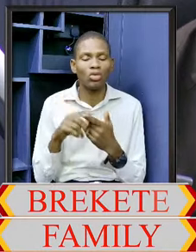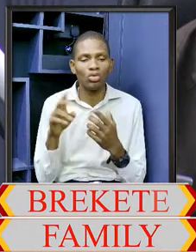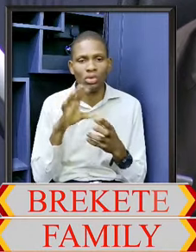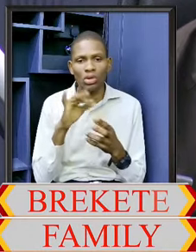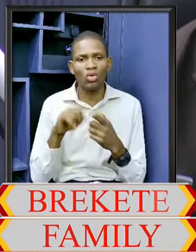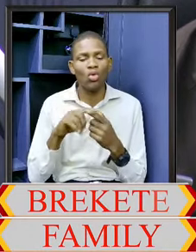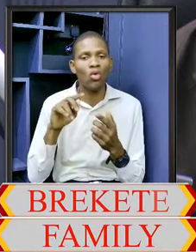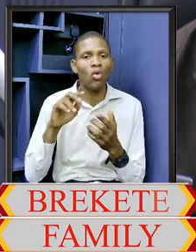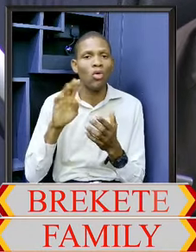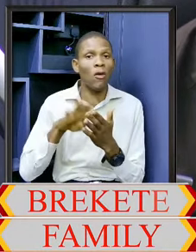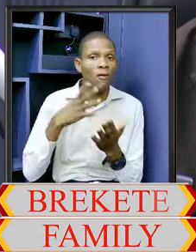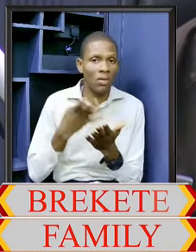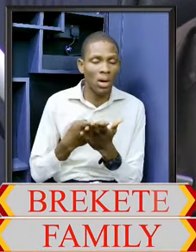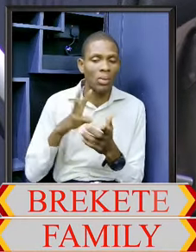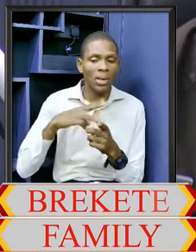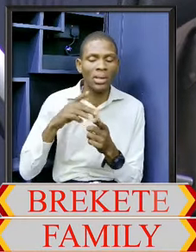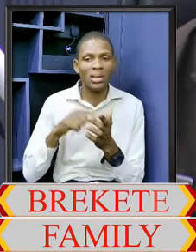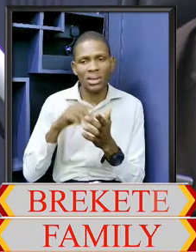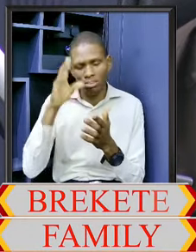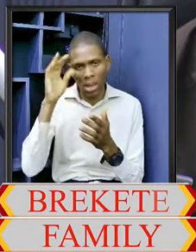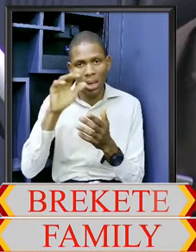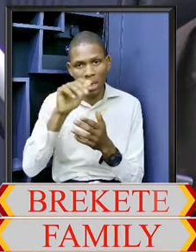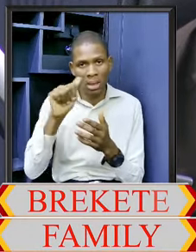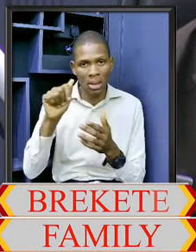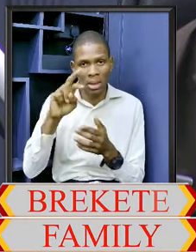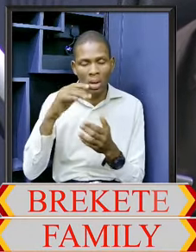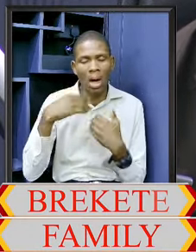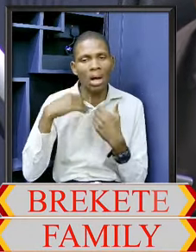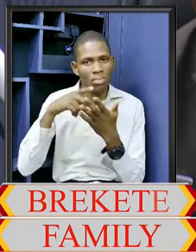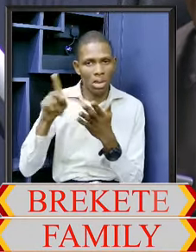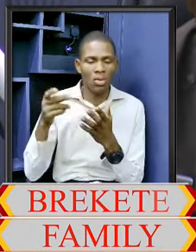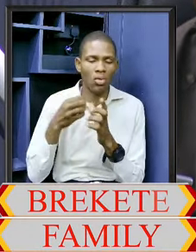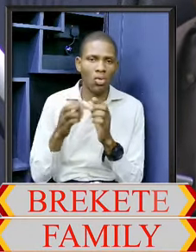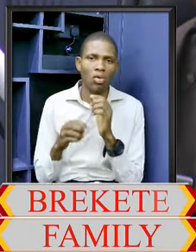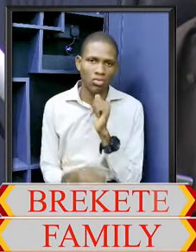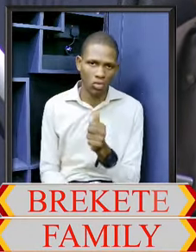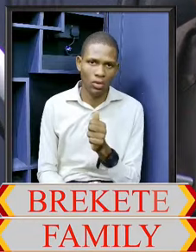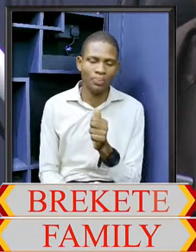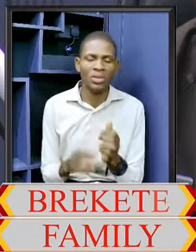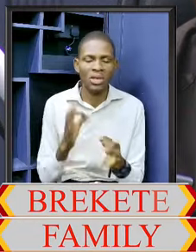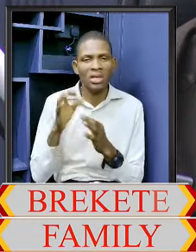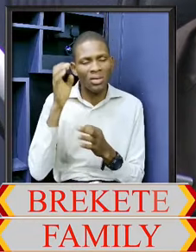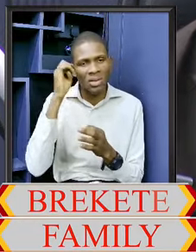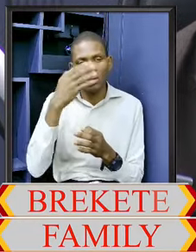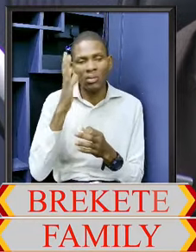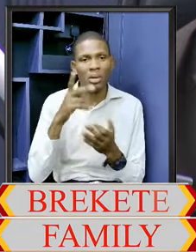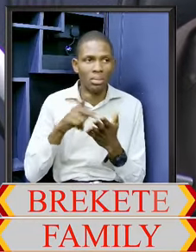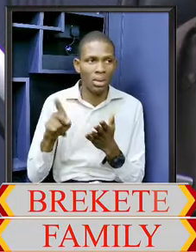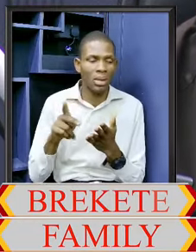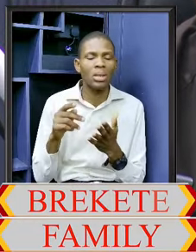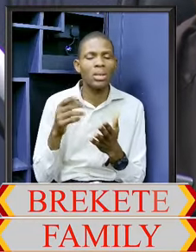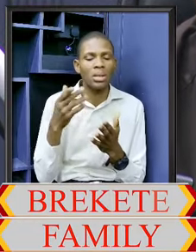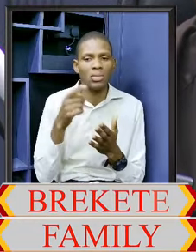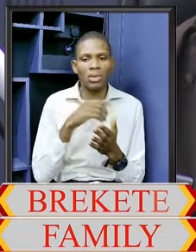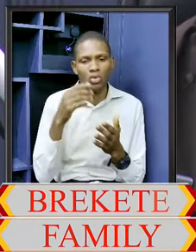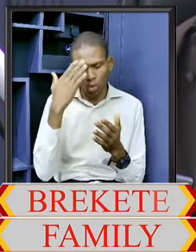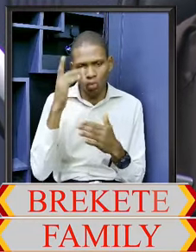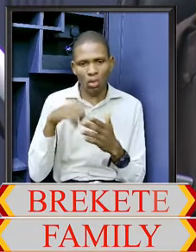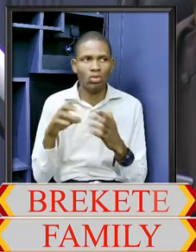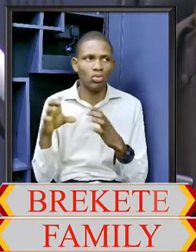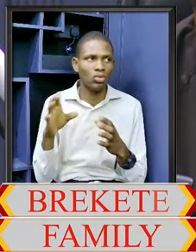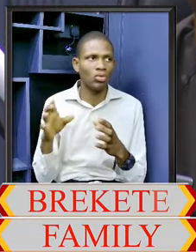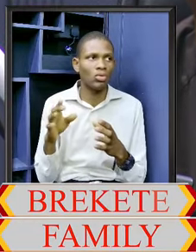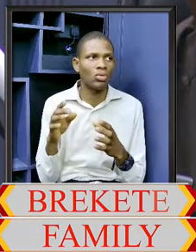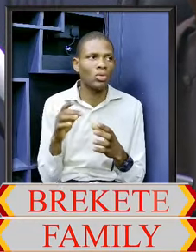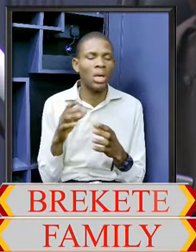confirm whether this Aaron don't pay you or he never pay you. If he never pay you, and action there where we go take, we go